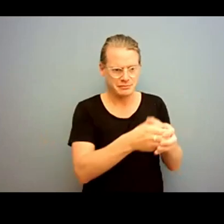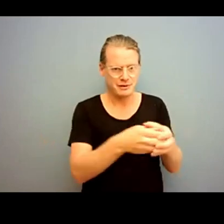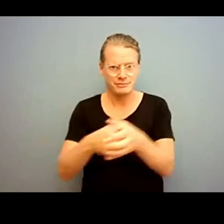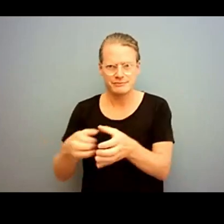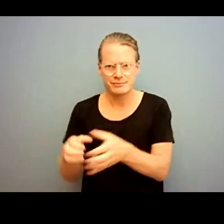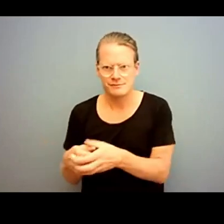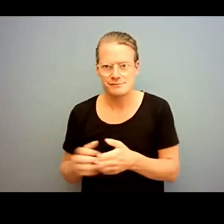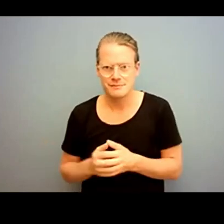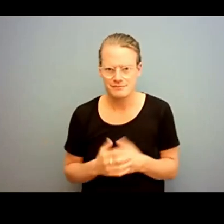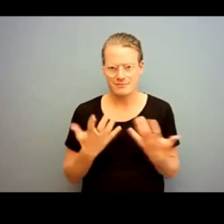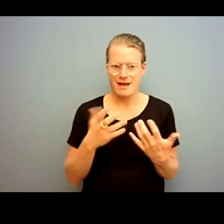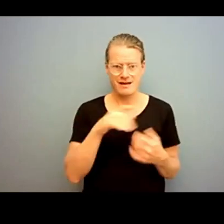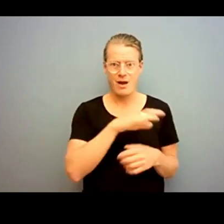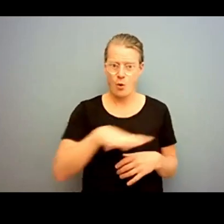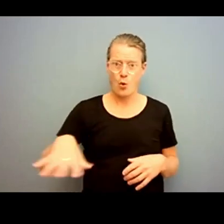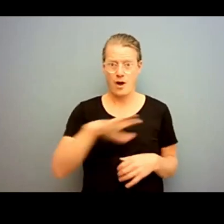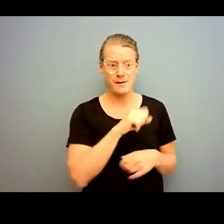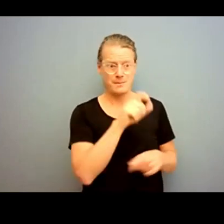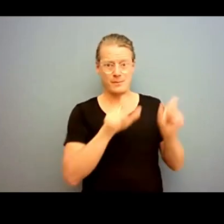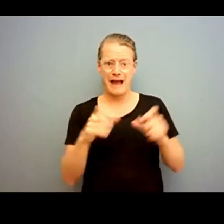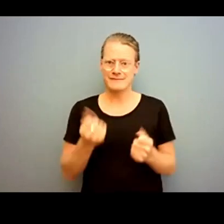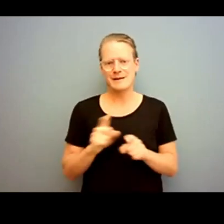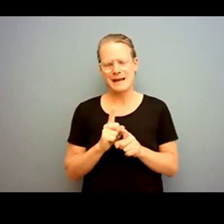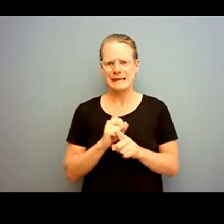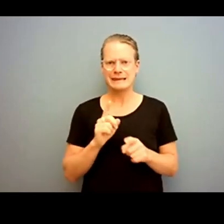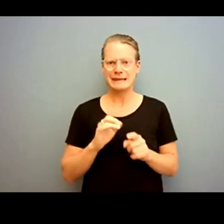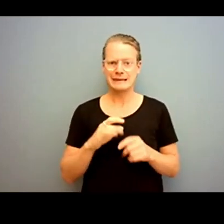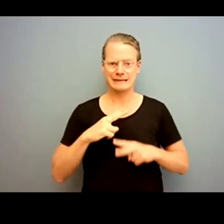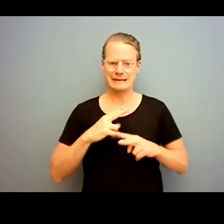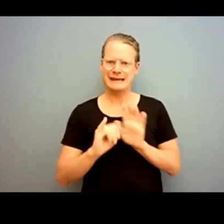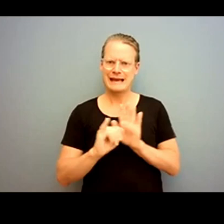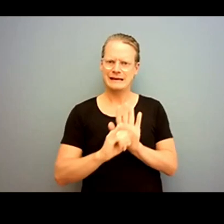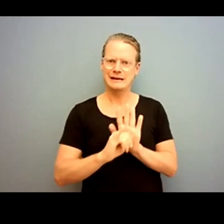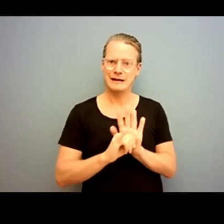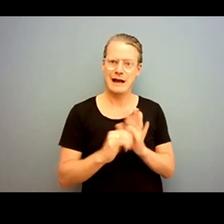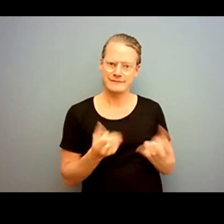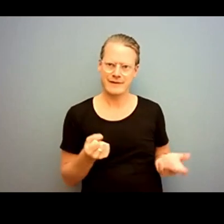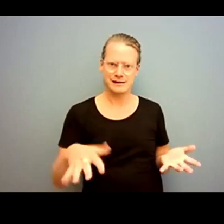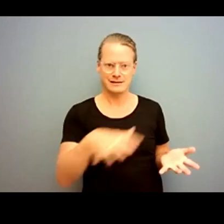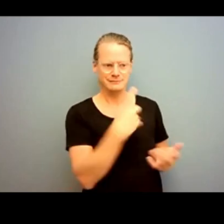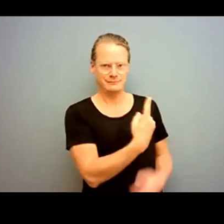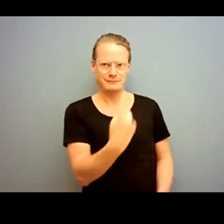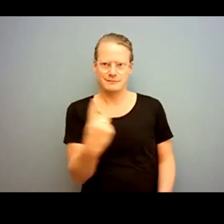There's something highly artificial in requiring persons to be labeled as one group or